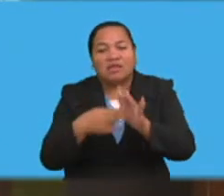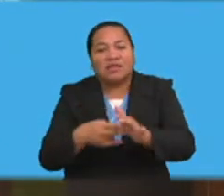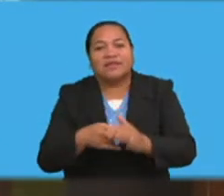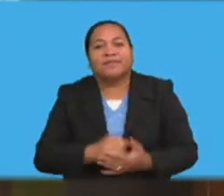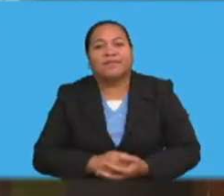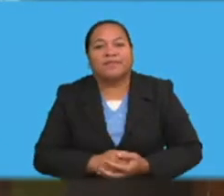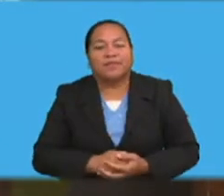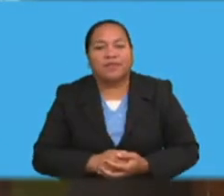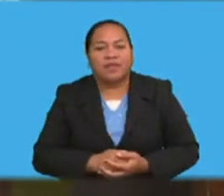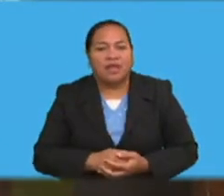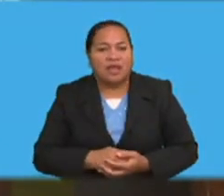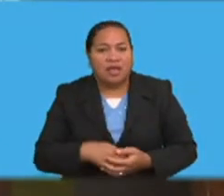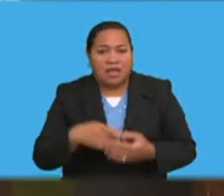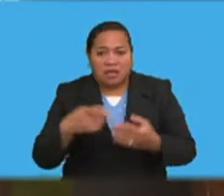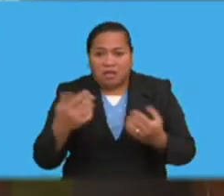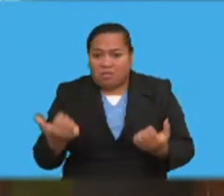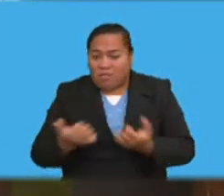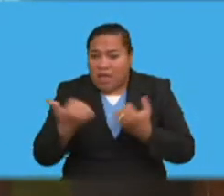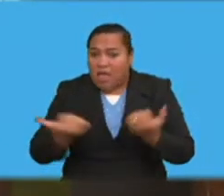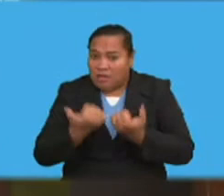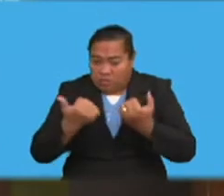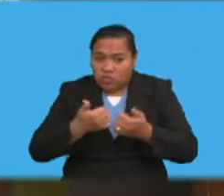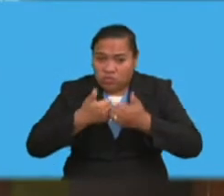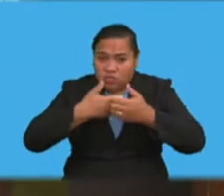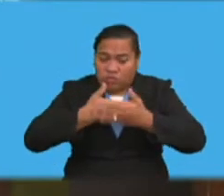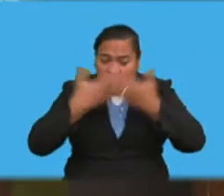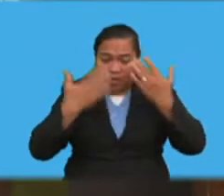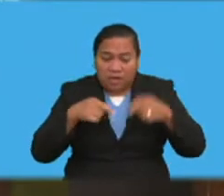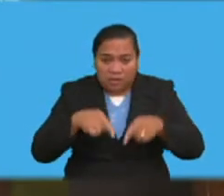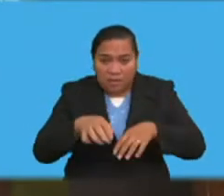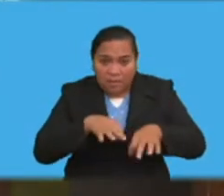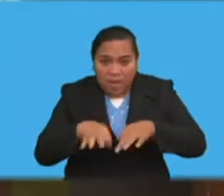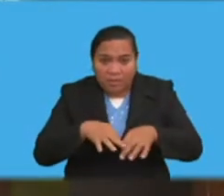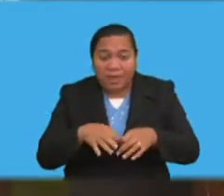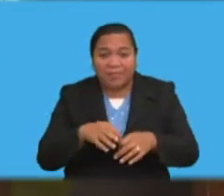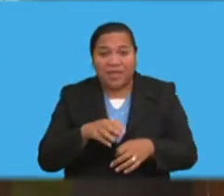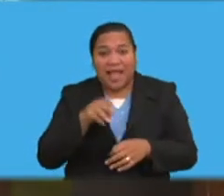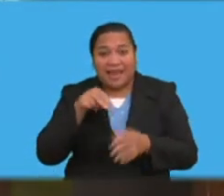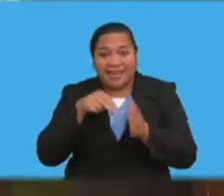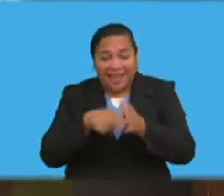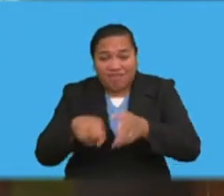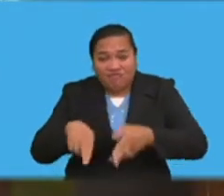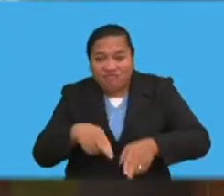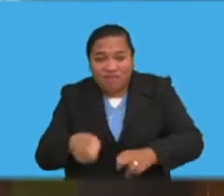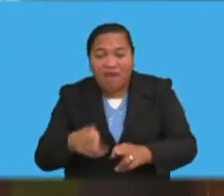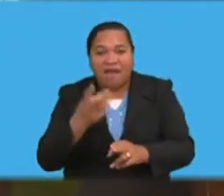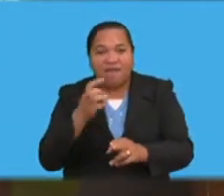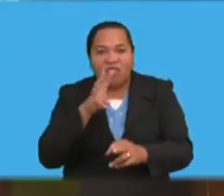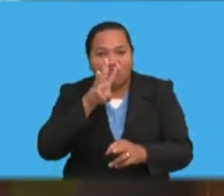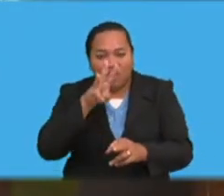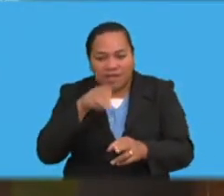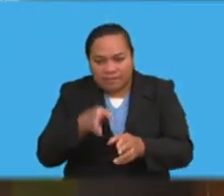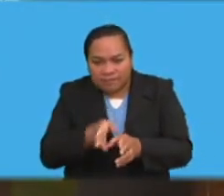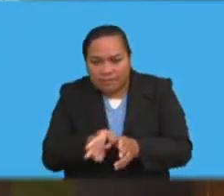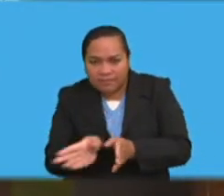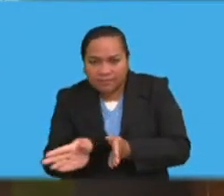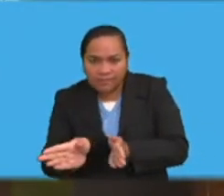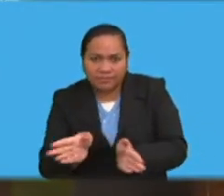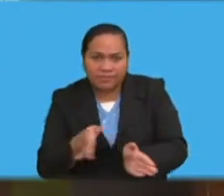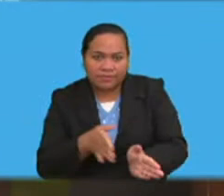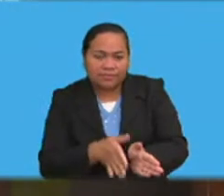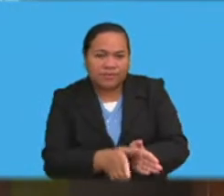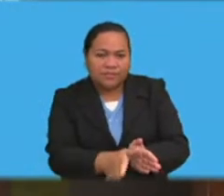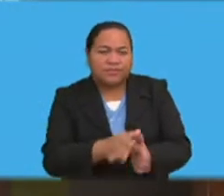Madam Speaker, a comprehensive flood control plan, the Nadi River was divided into 3 sections, combining of flood control measures,